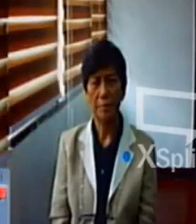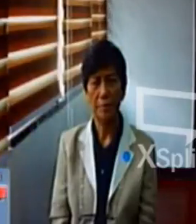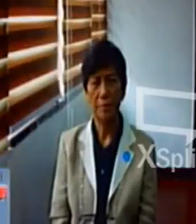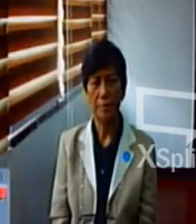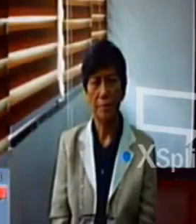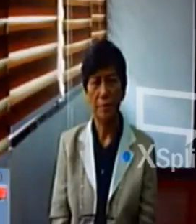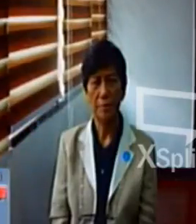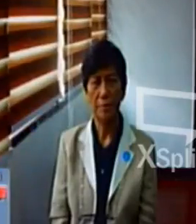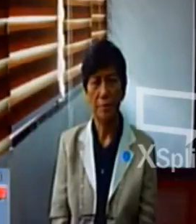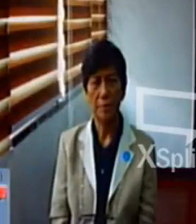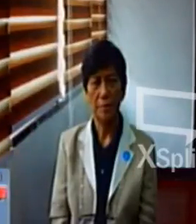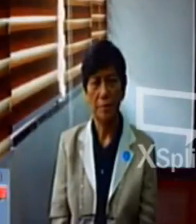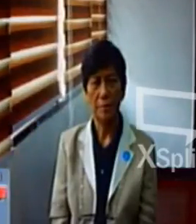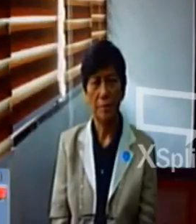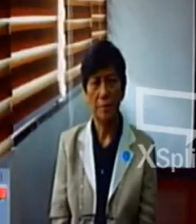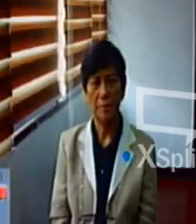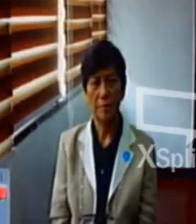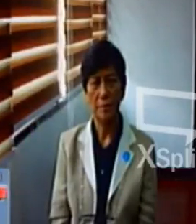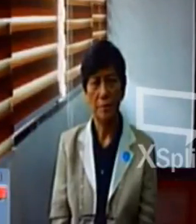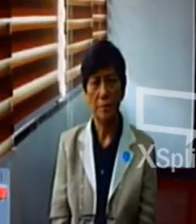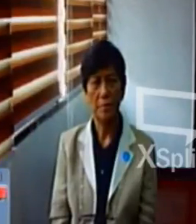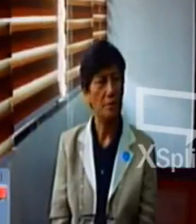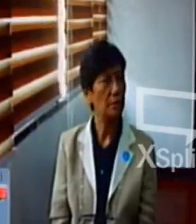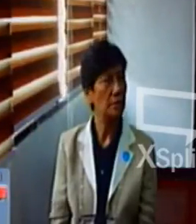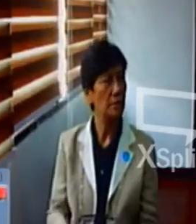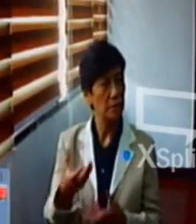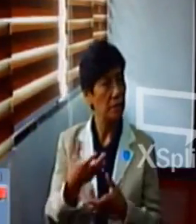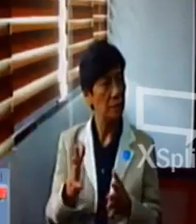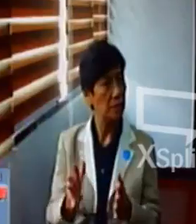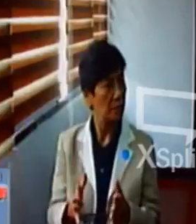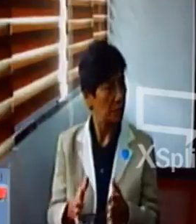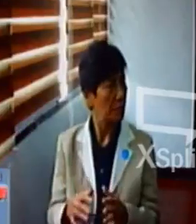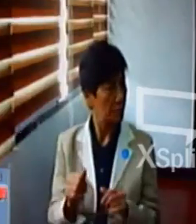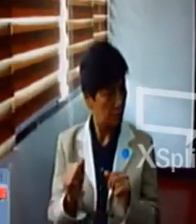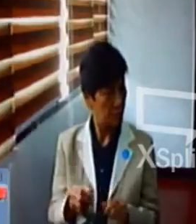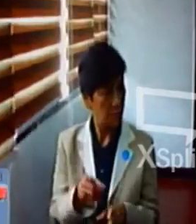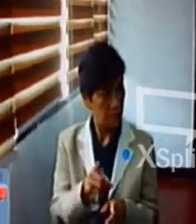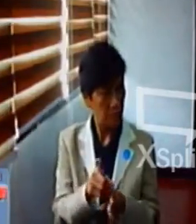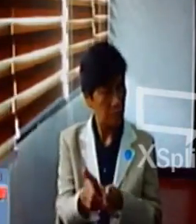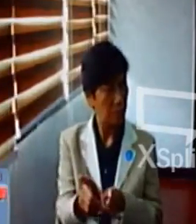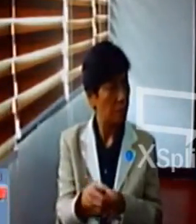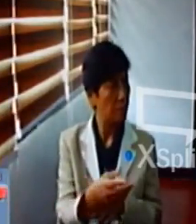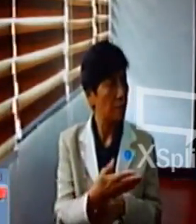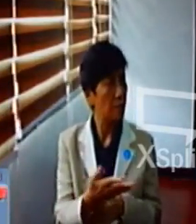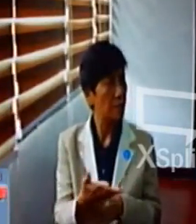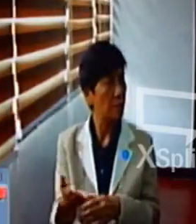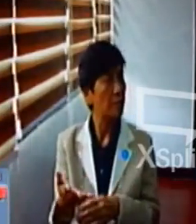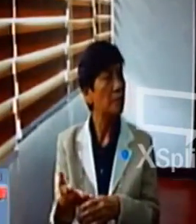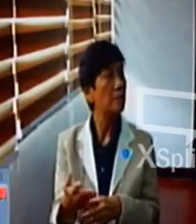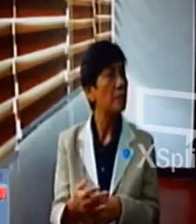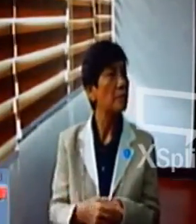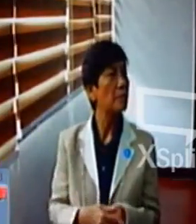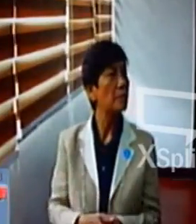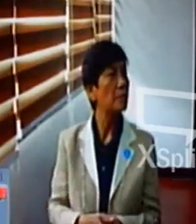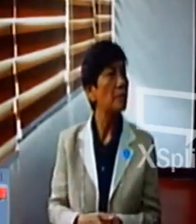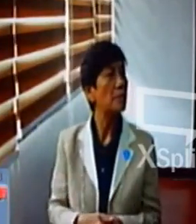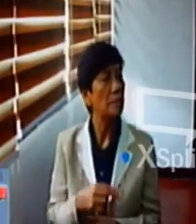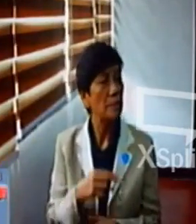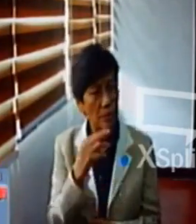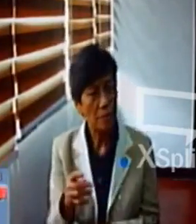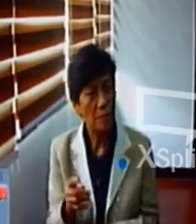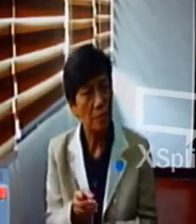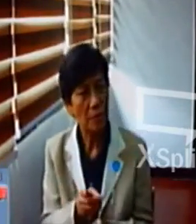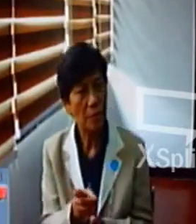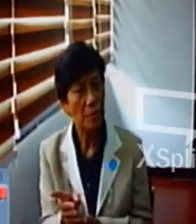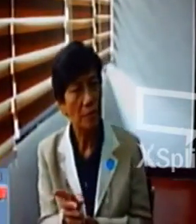Councils, are you redirecting your Yes. Not really redirecting, Your Honor,